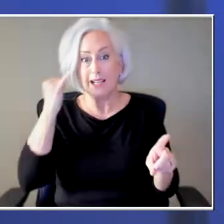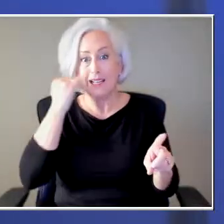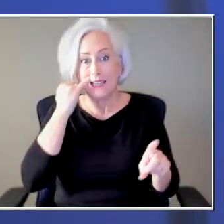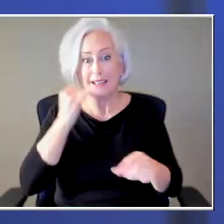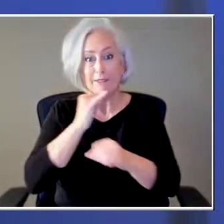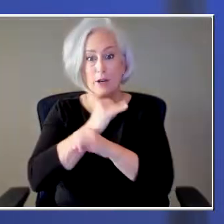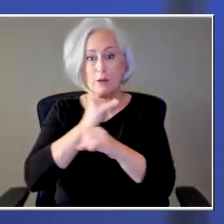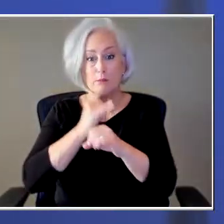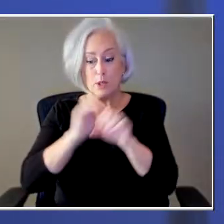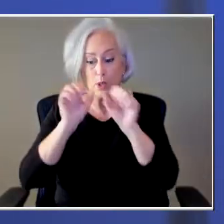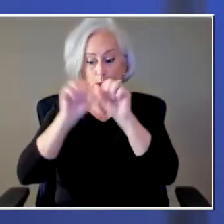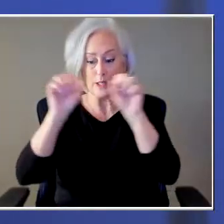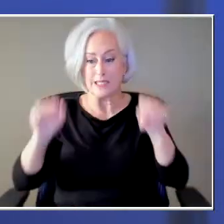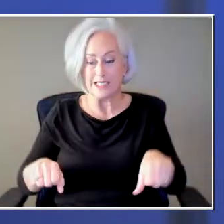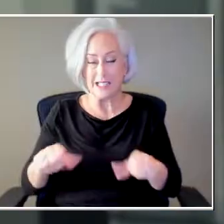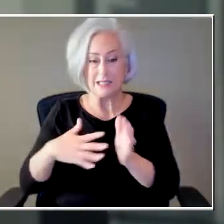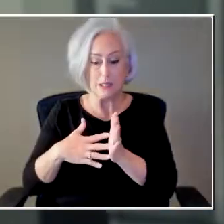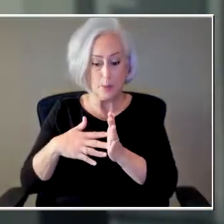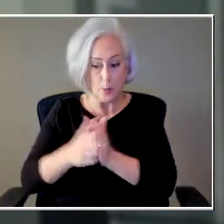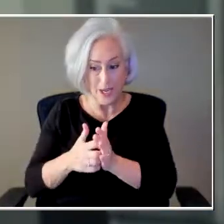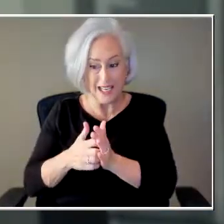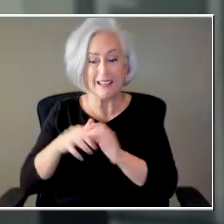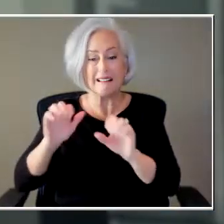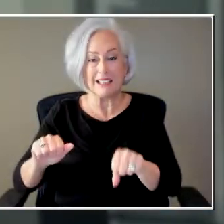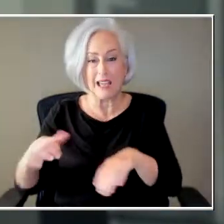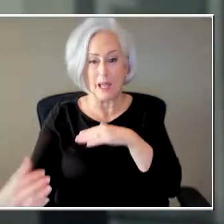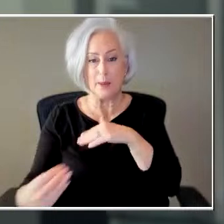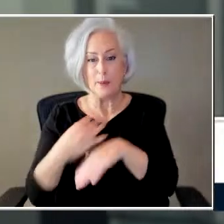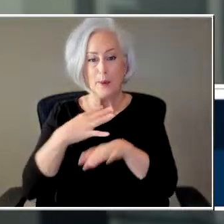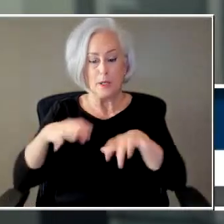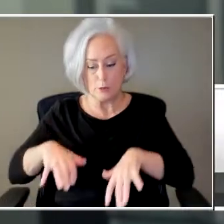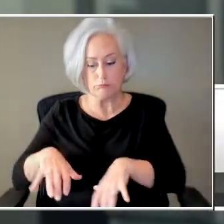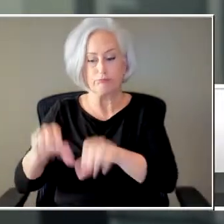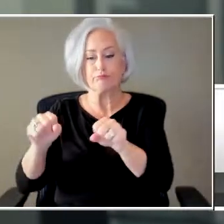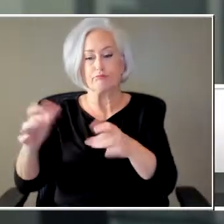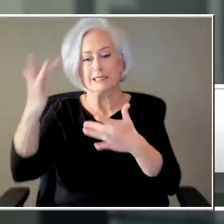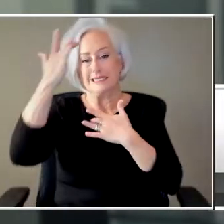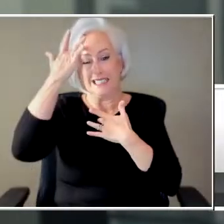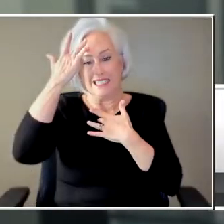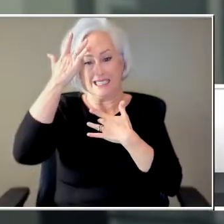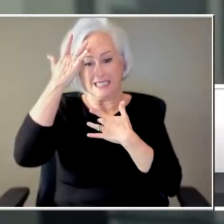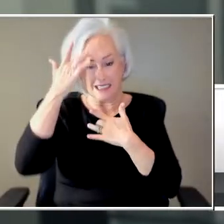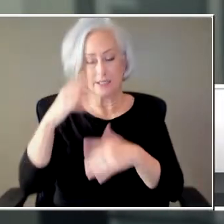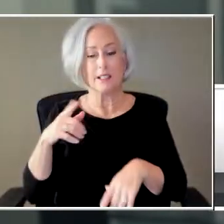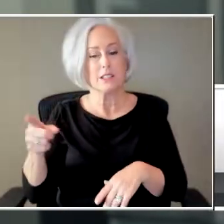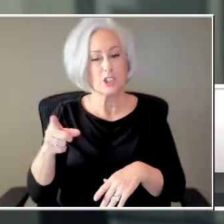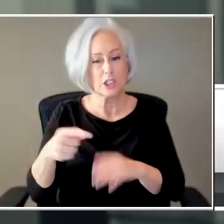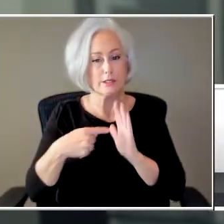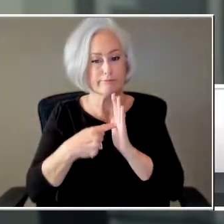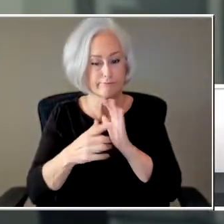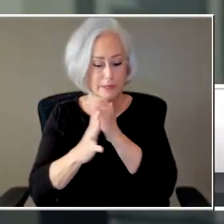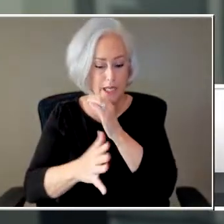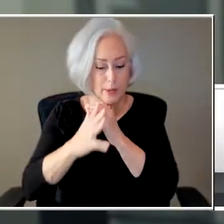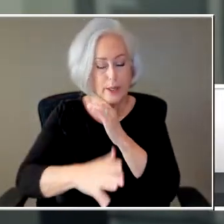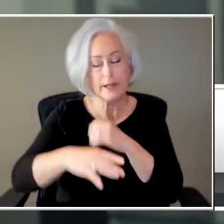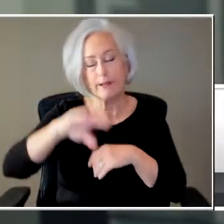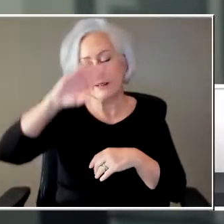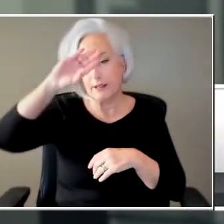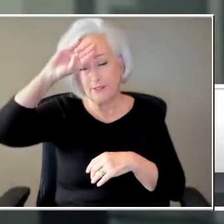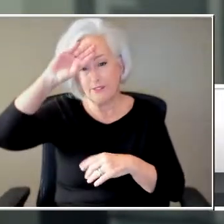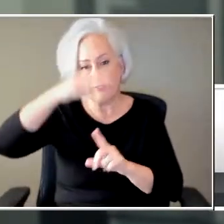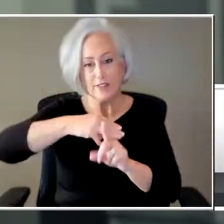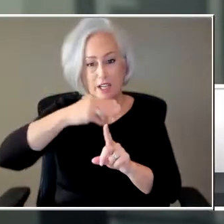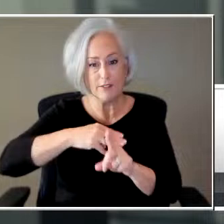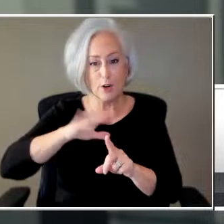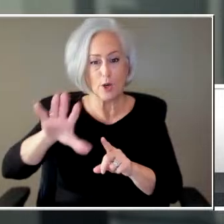Here is what he had to say about Amy. She presented again with fatigue, diarrhea, fevers. Her numbers were